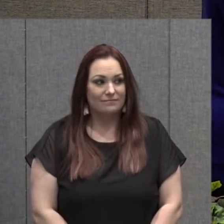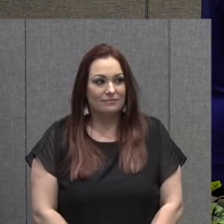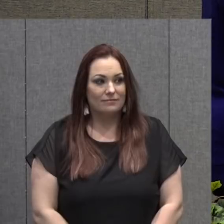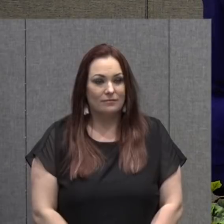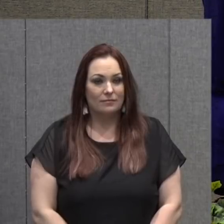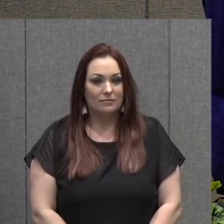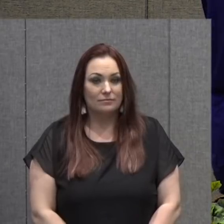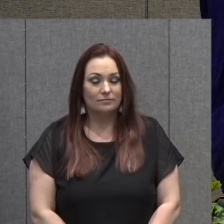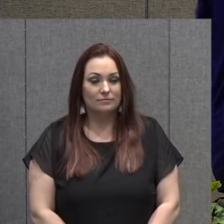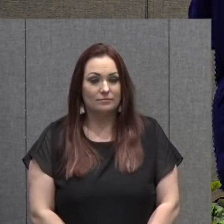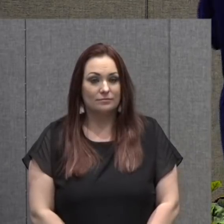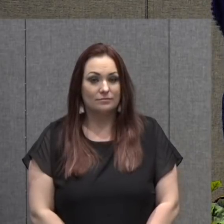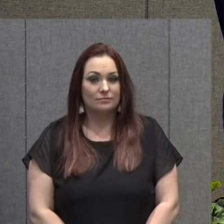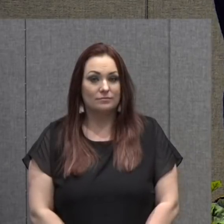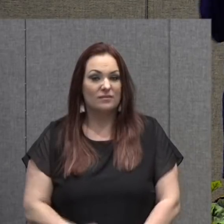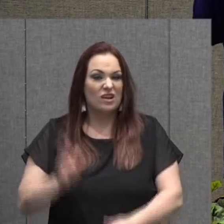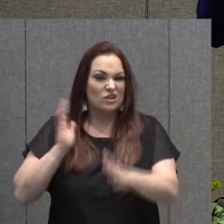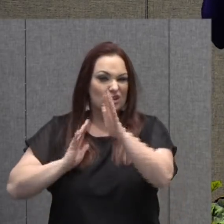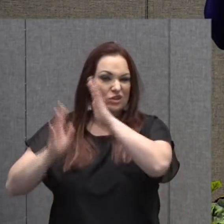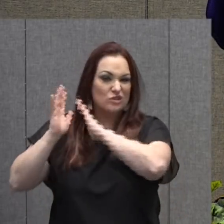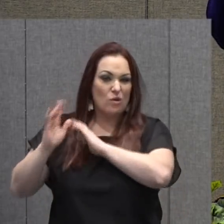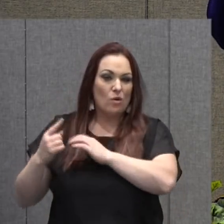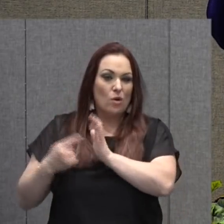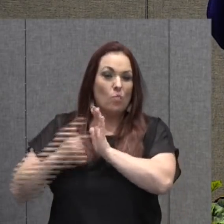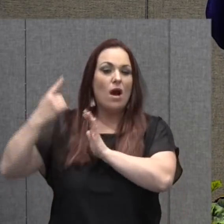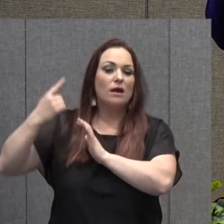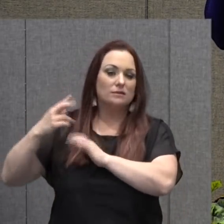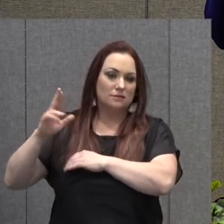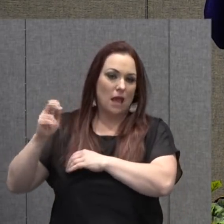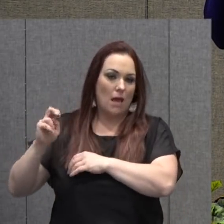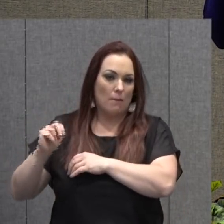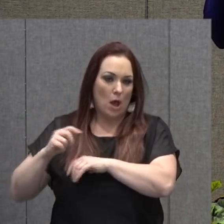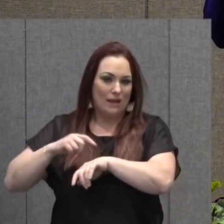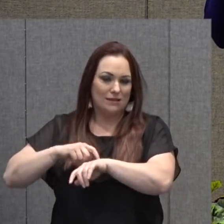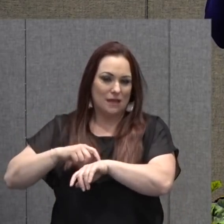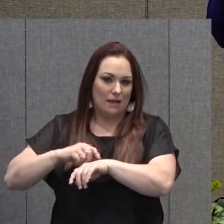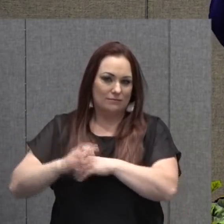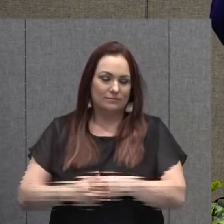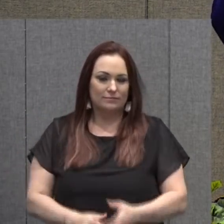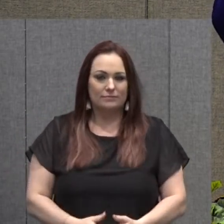Once upon a time, so I want to start mine off with, of course,